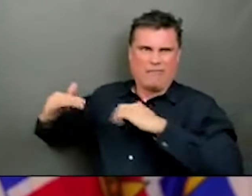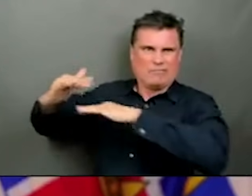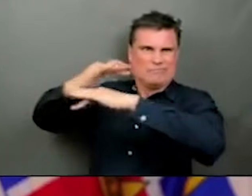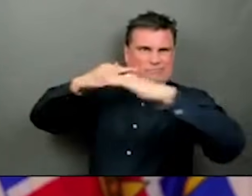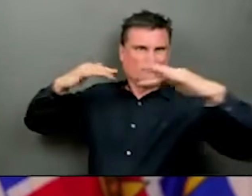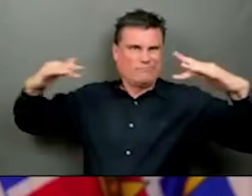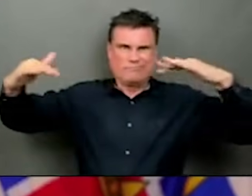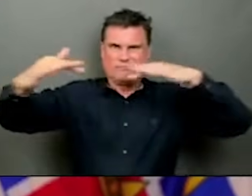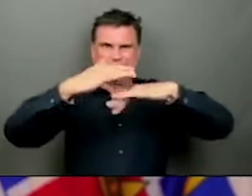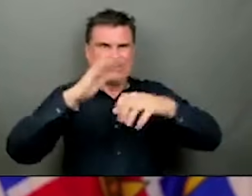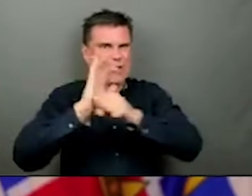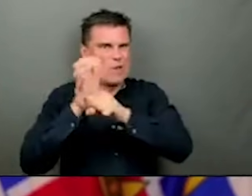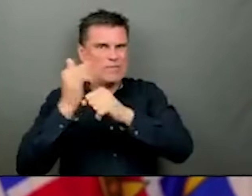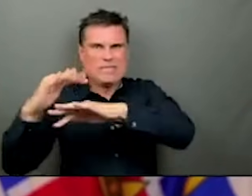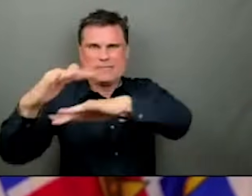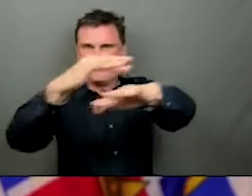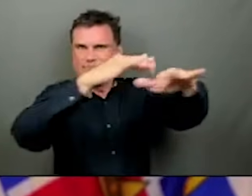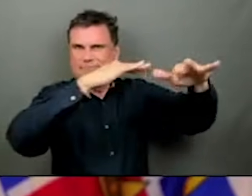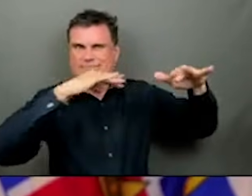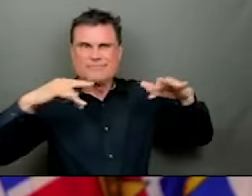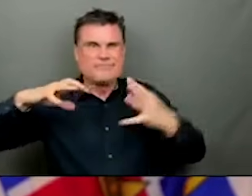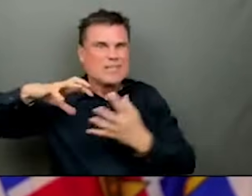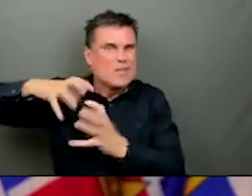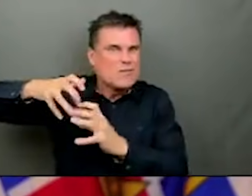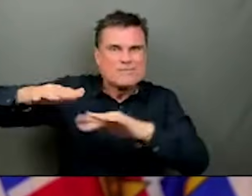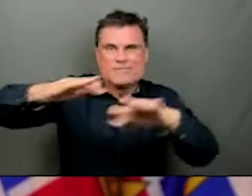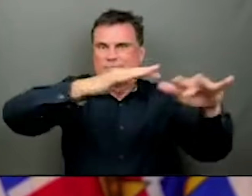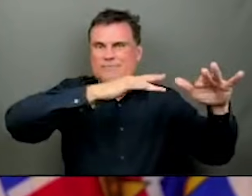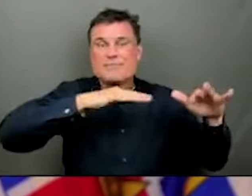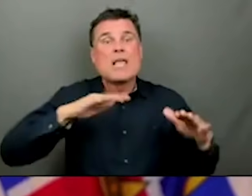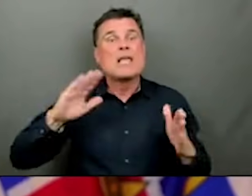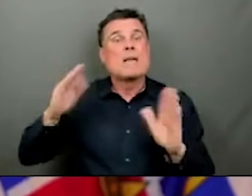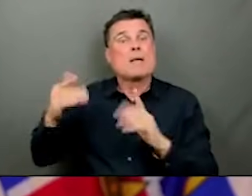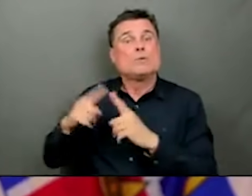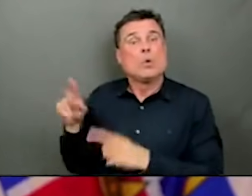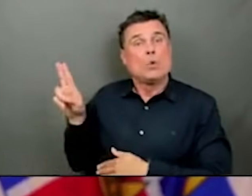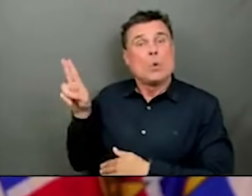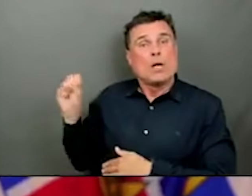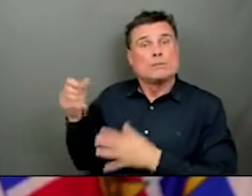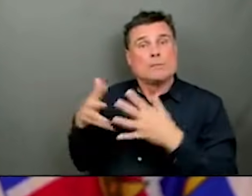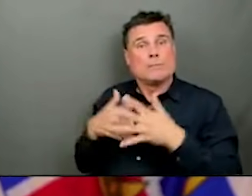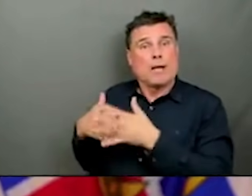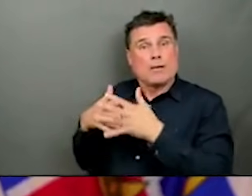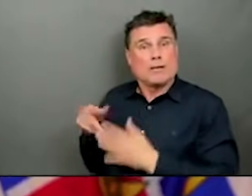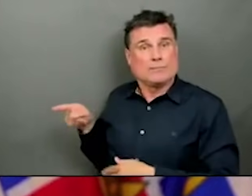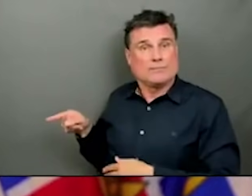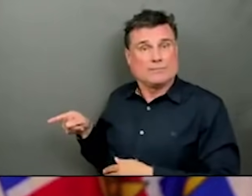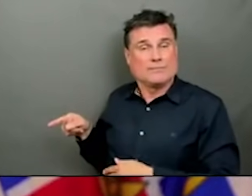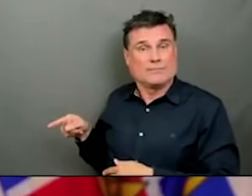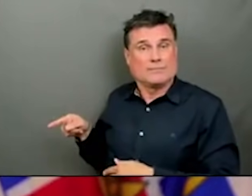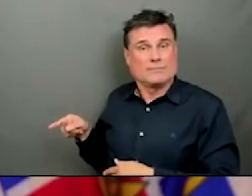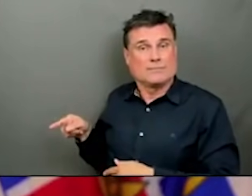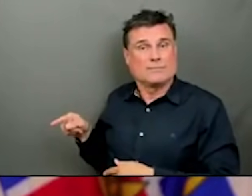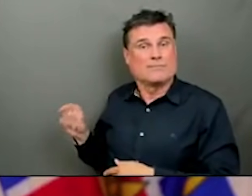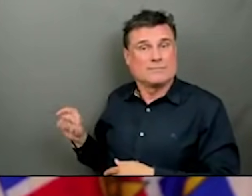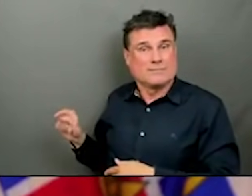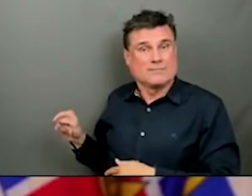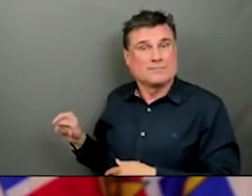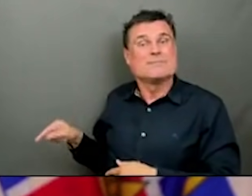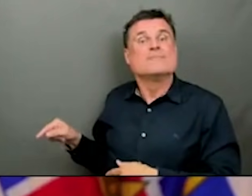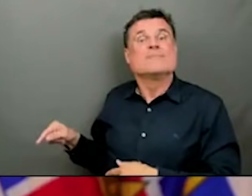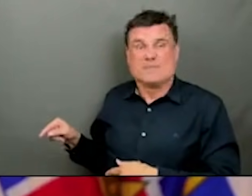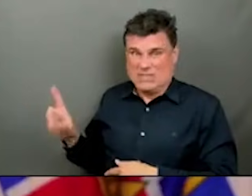lot of transmission, and when you reach the certain critical mass of people, you start to see transmissions decreasing, with the exception of